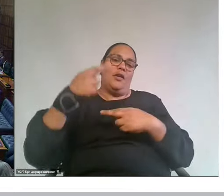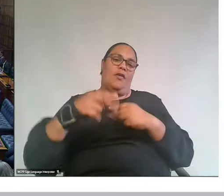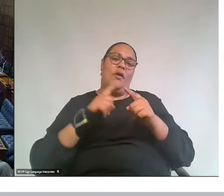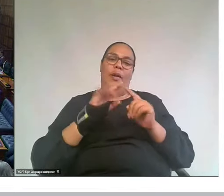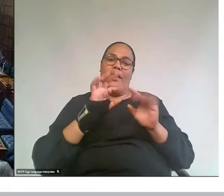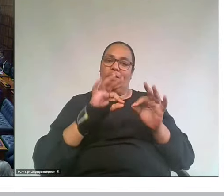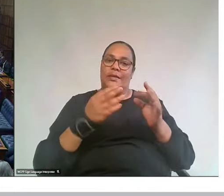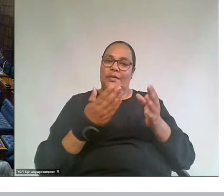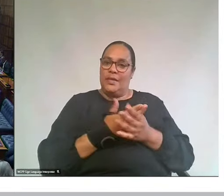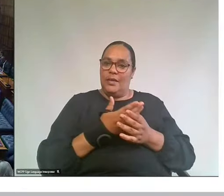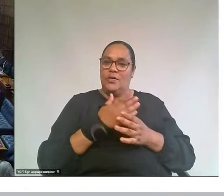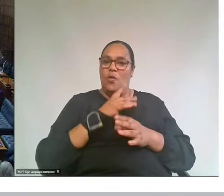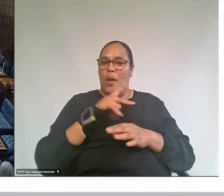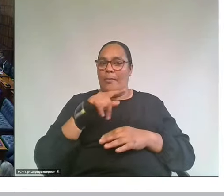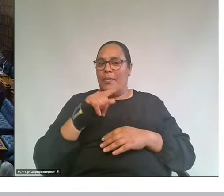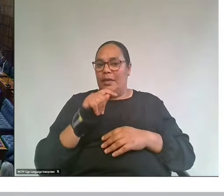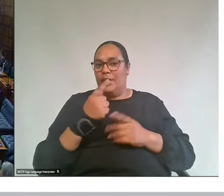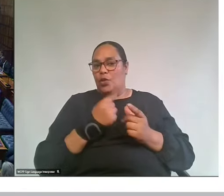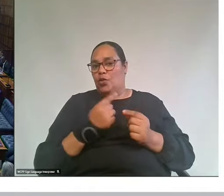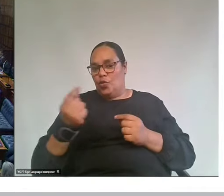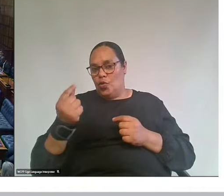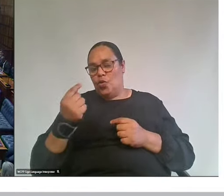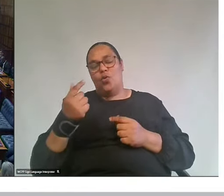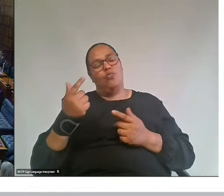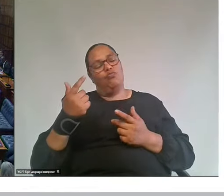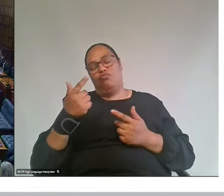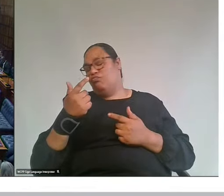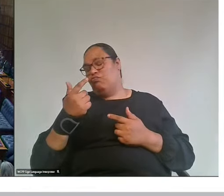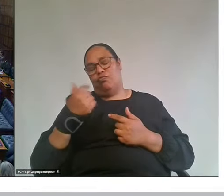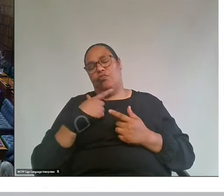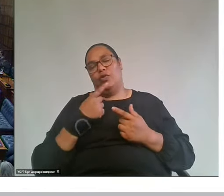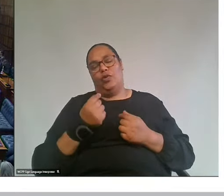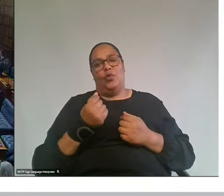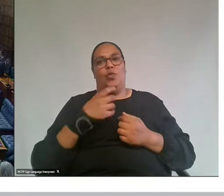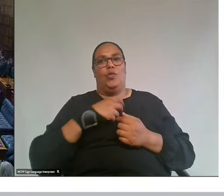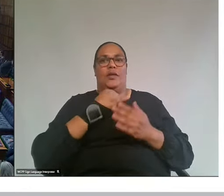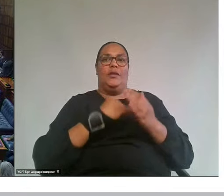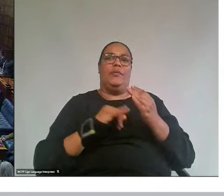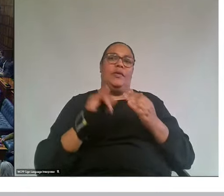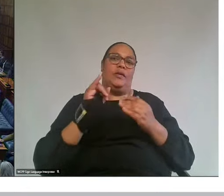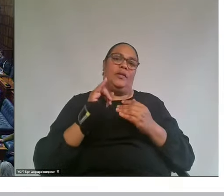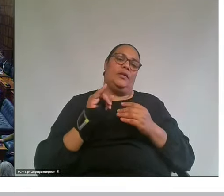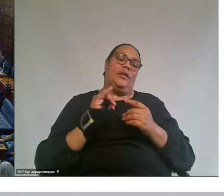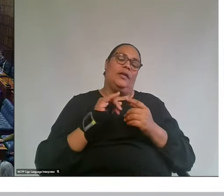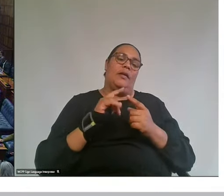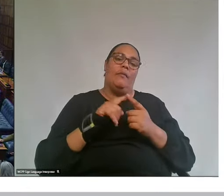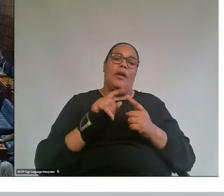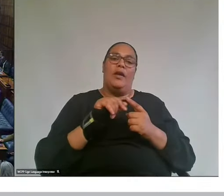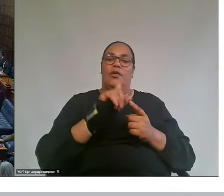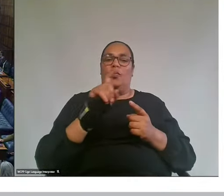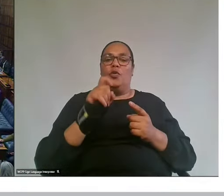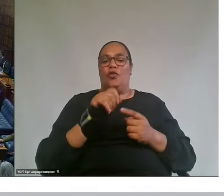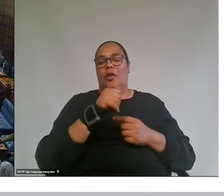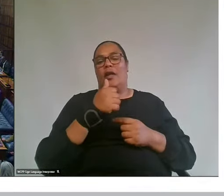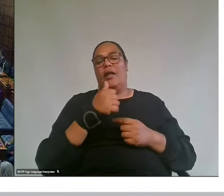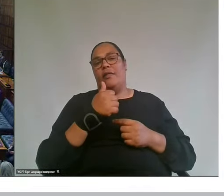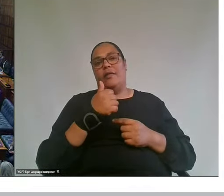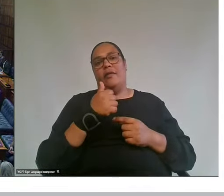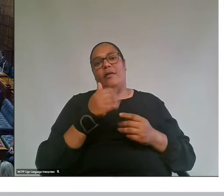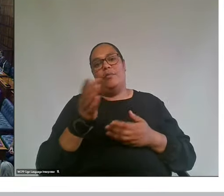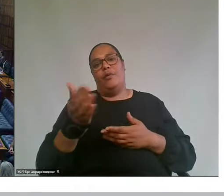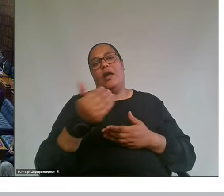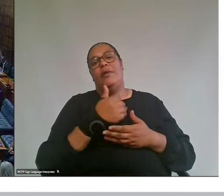in this case because PT will be doing it it will be done in independently okay okay then then the other question on on